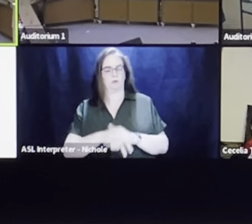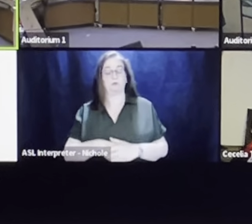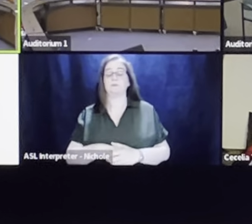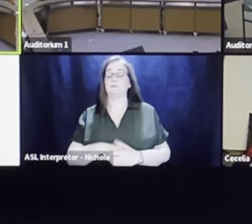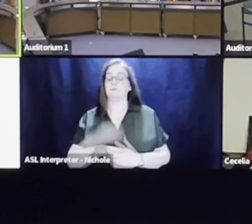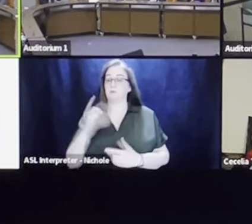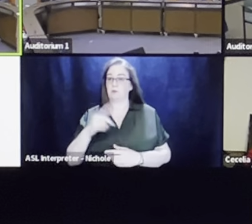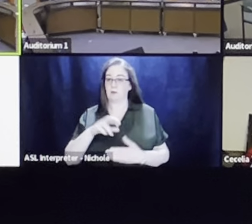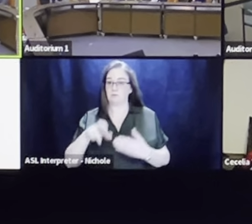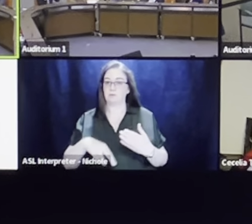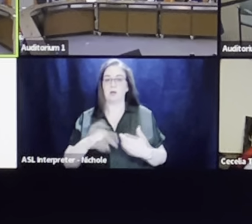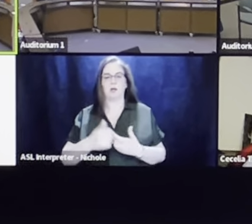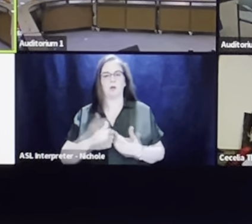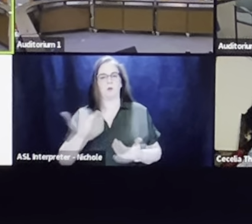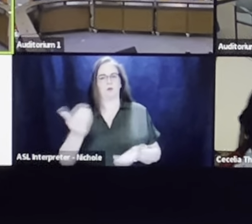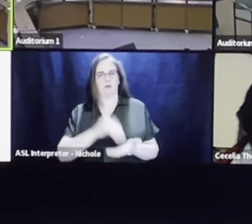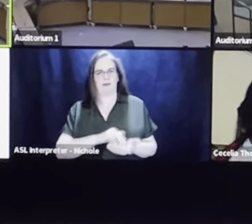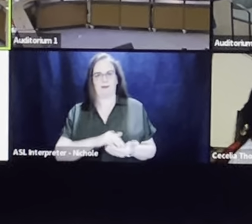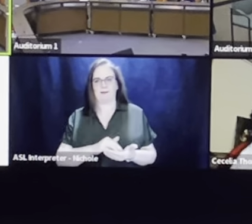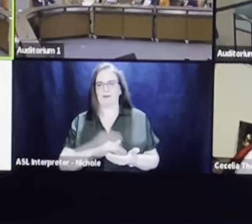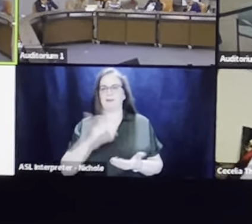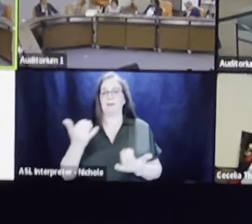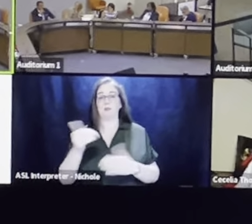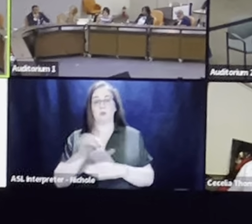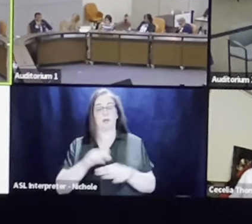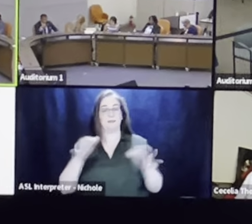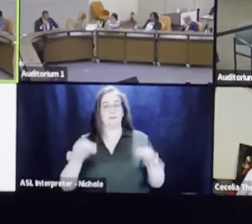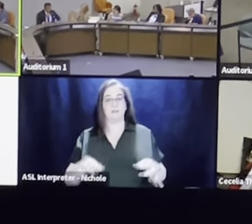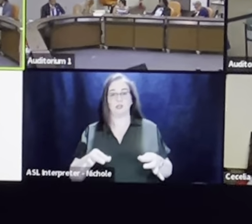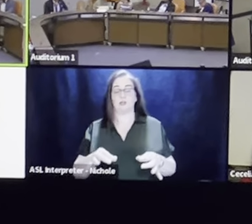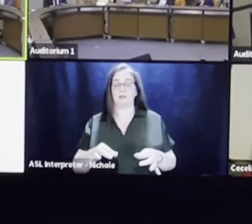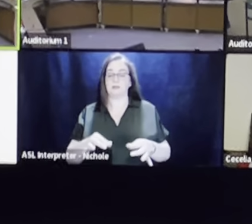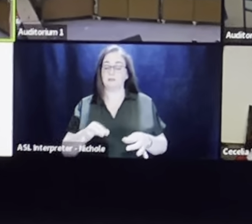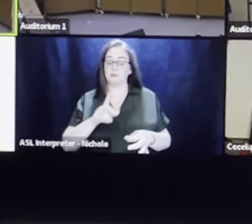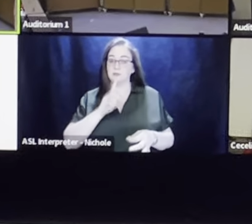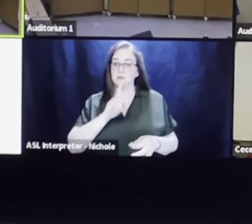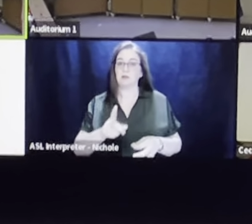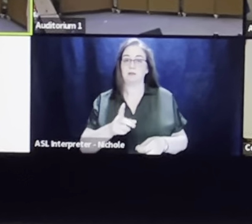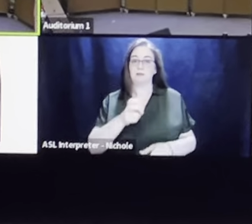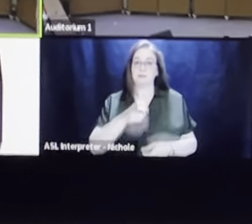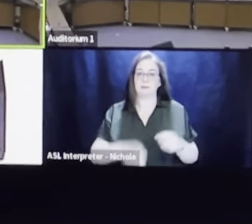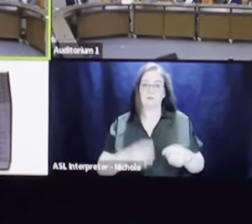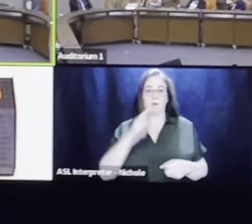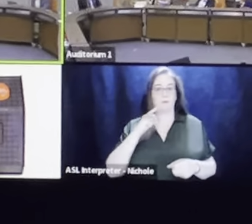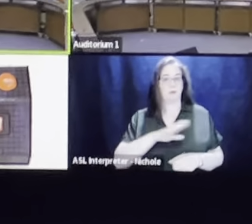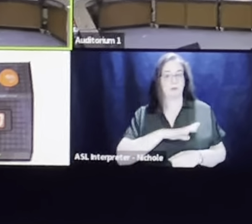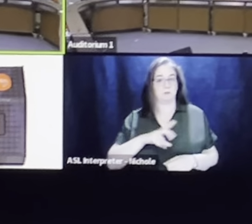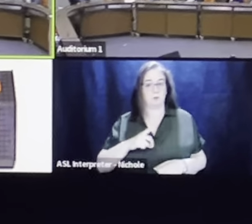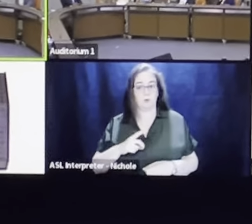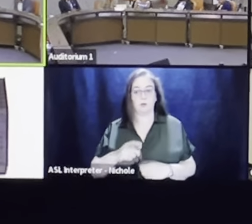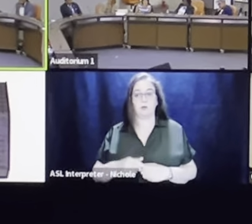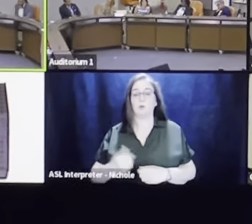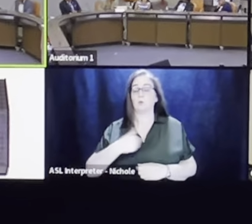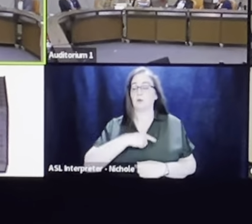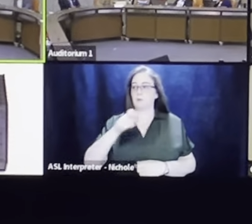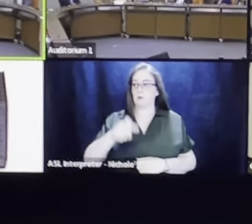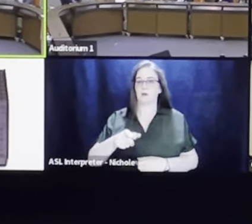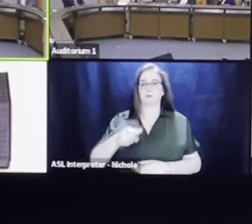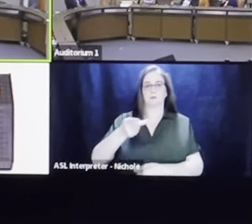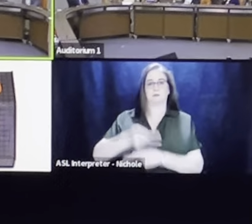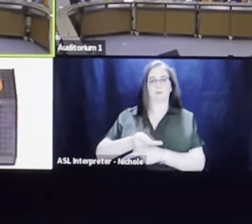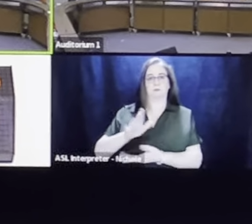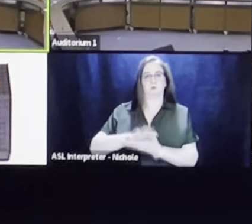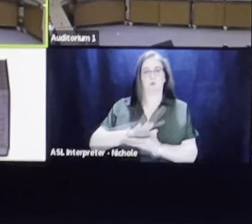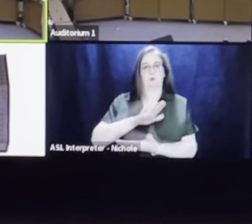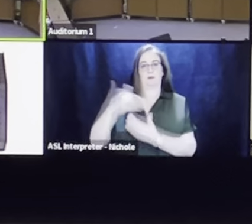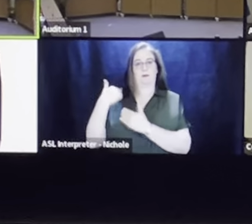end, I want to reiterate again that tonight's decision is incredibly difficult for this board. While we must hold schools accountable, the